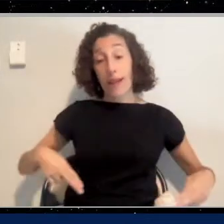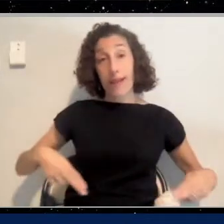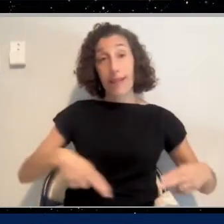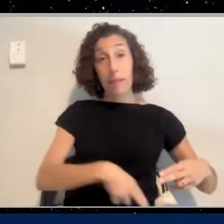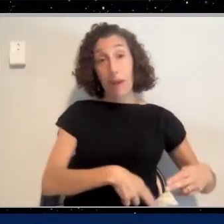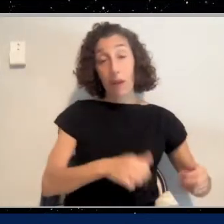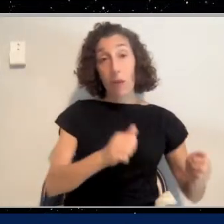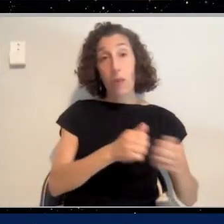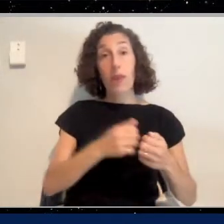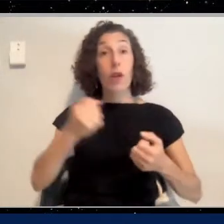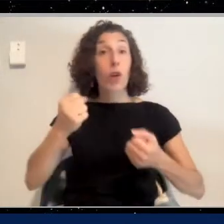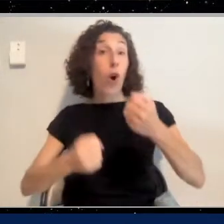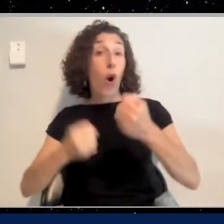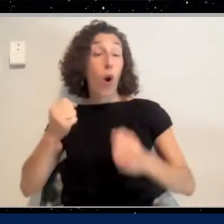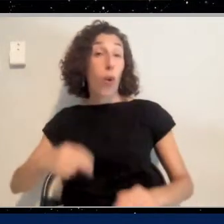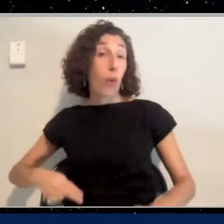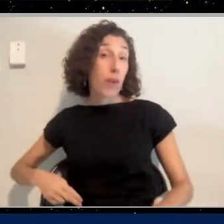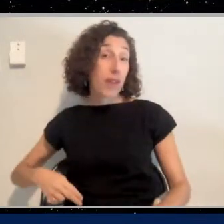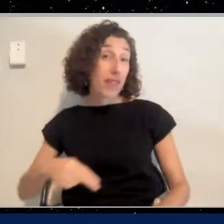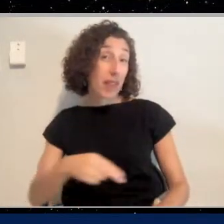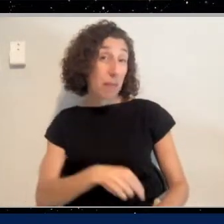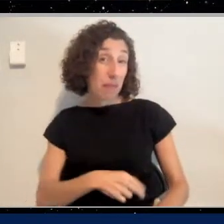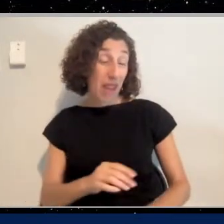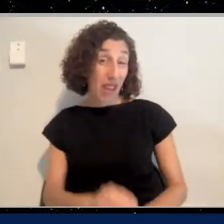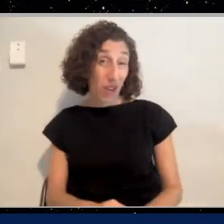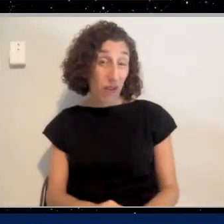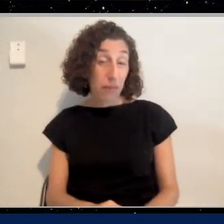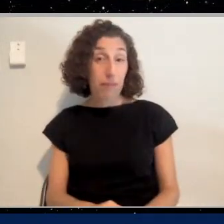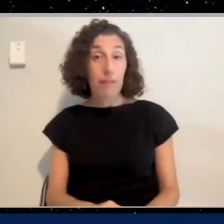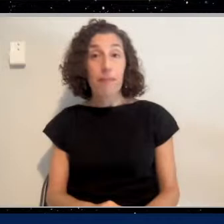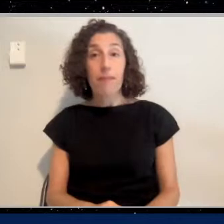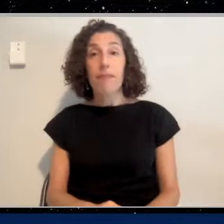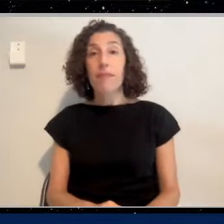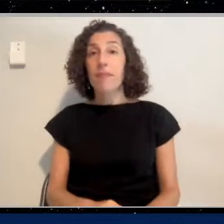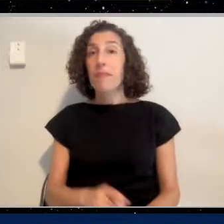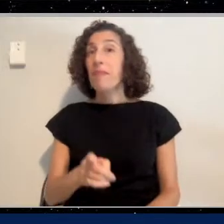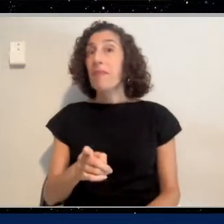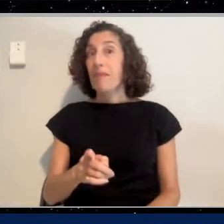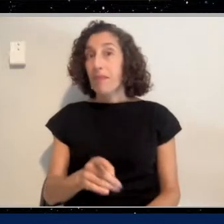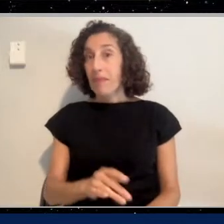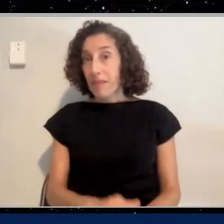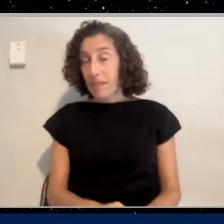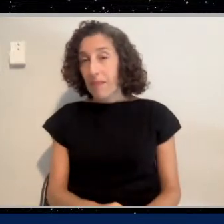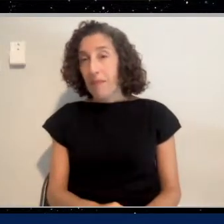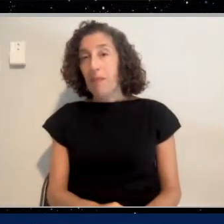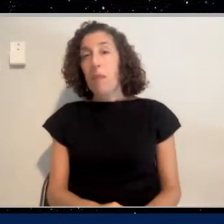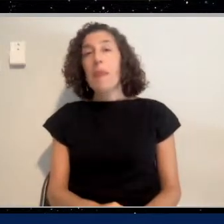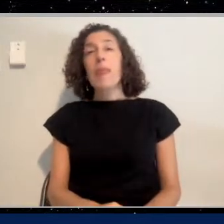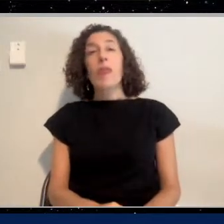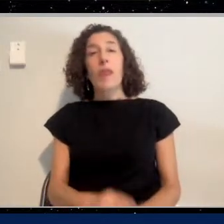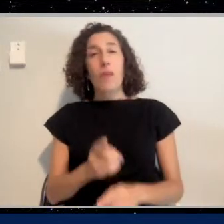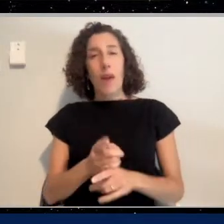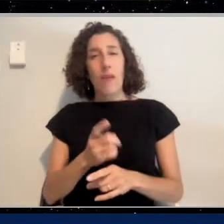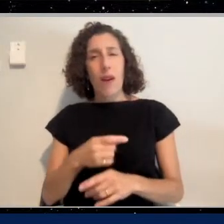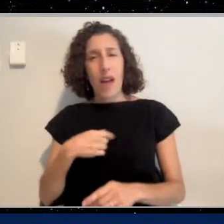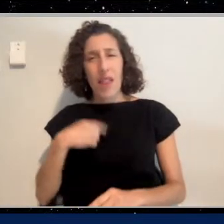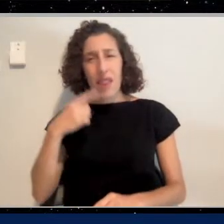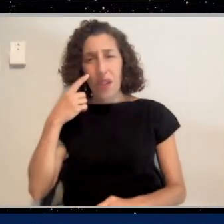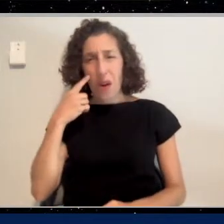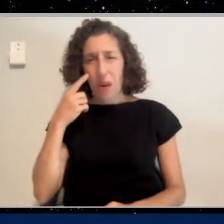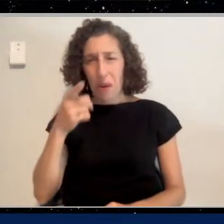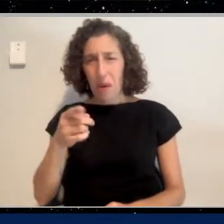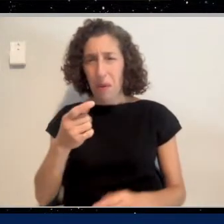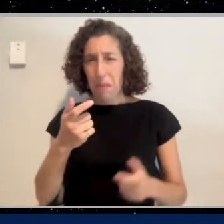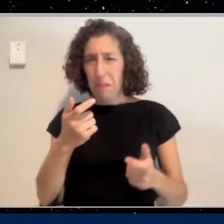that. That's what like the thing that sort of made me hesitate here was I was like, I don't know, that looks pretty big for the Concorde. Like I thought the Concorde was